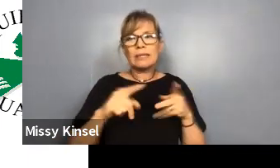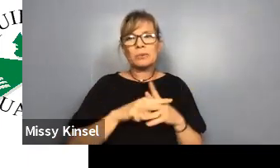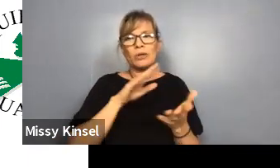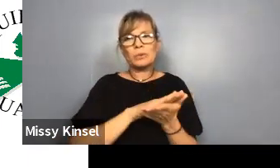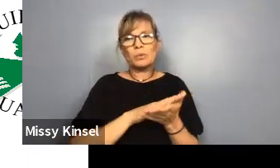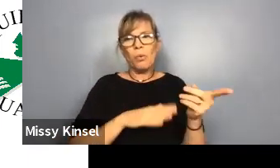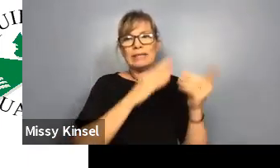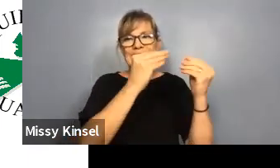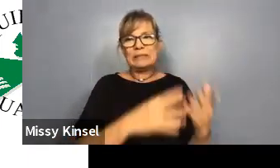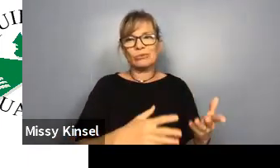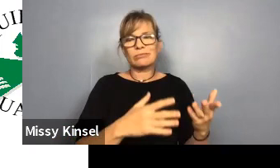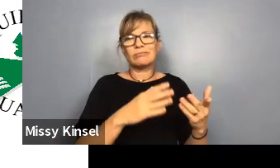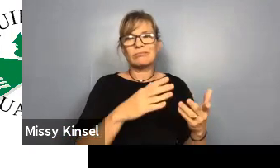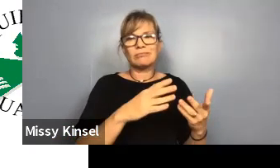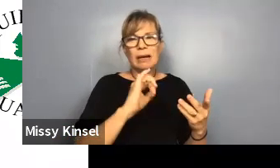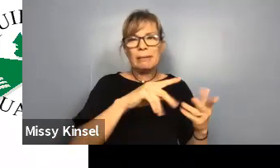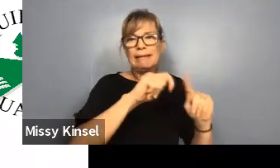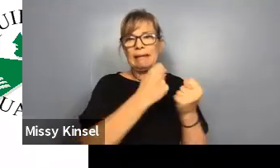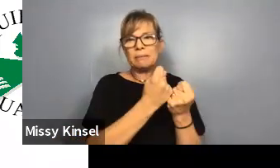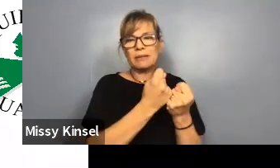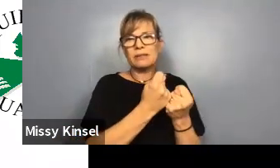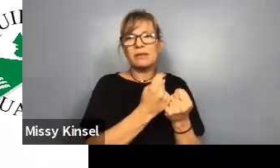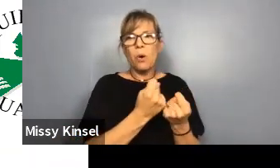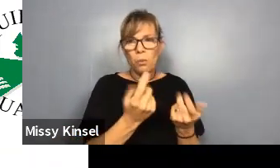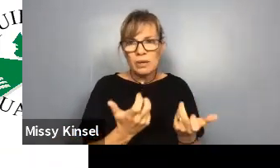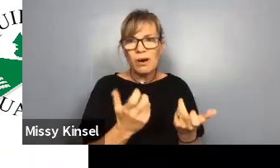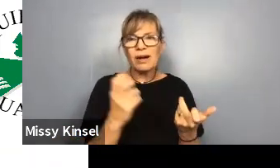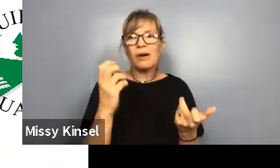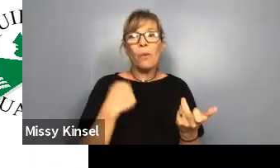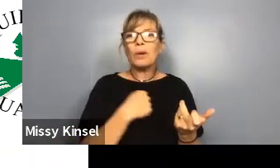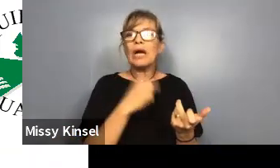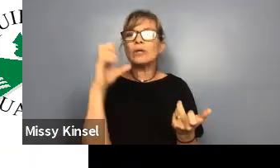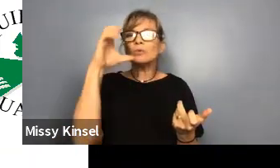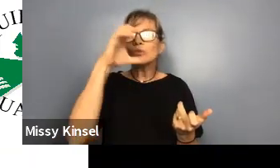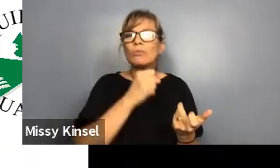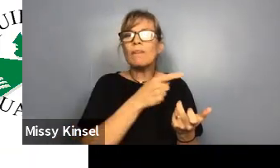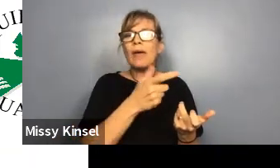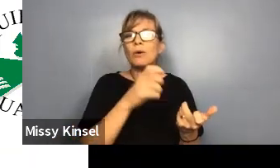because you know, we want to assume that they want to do what's best for your kids.